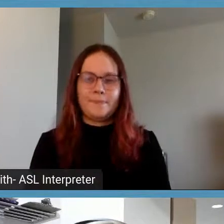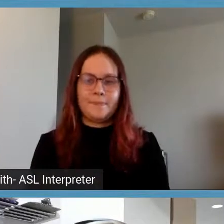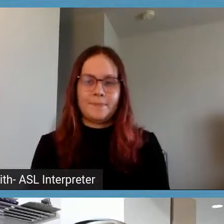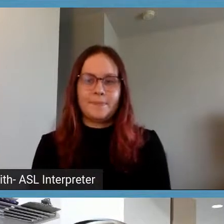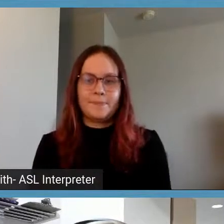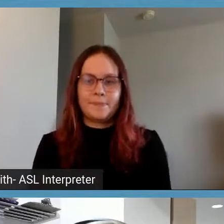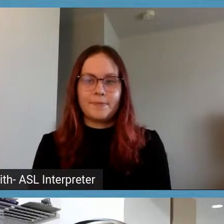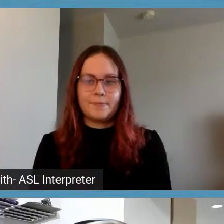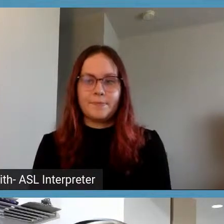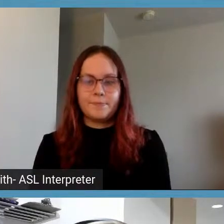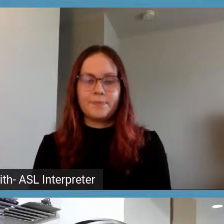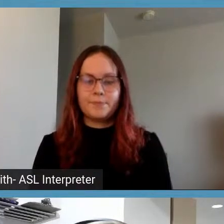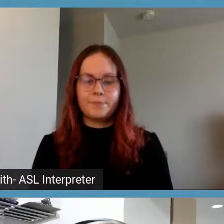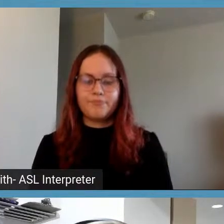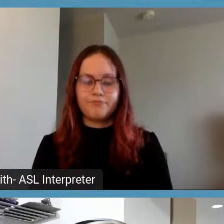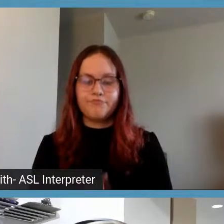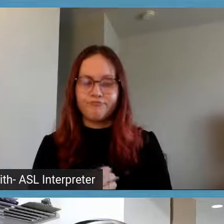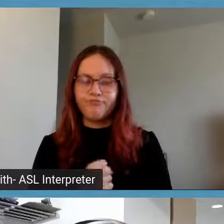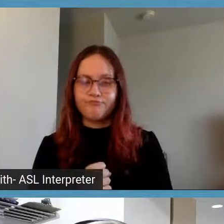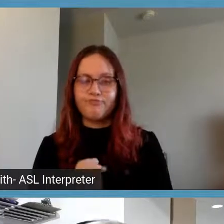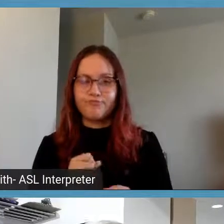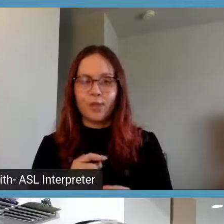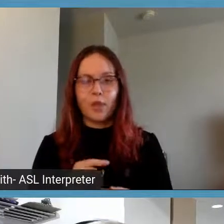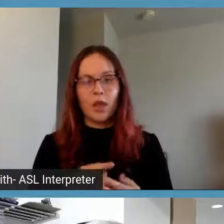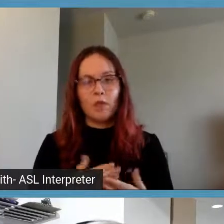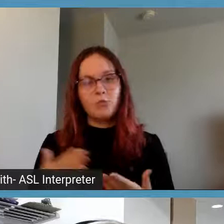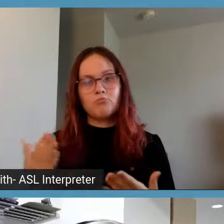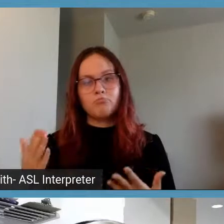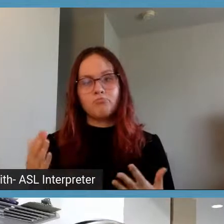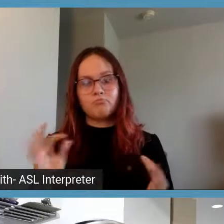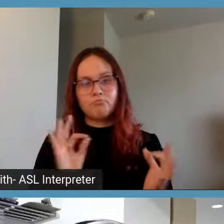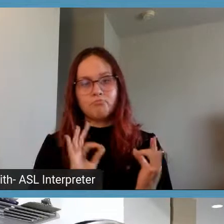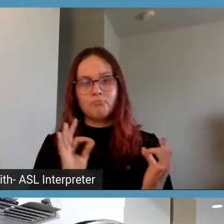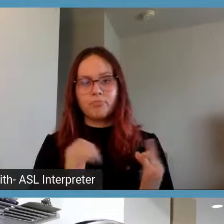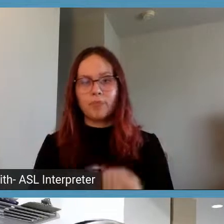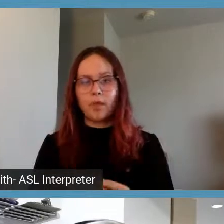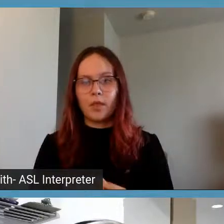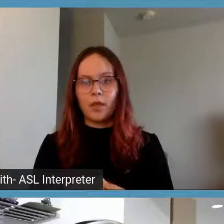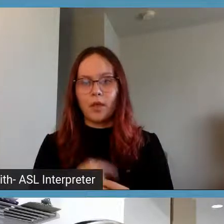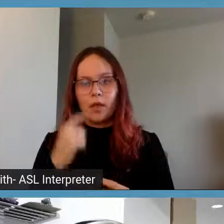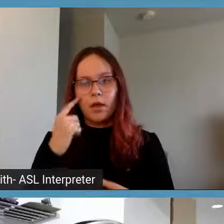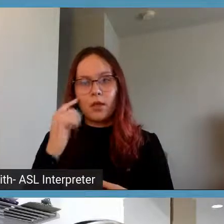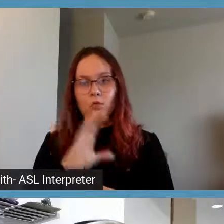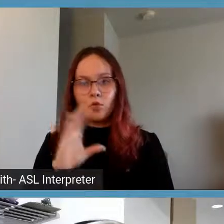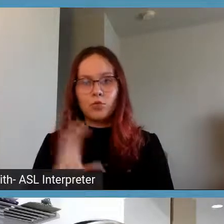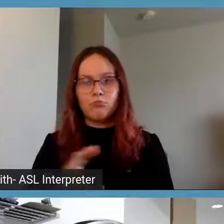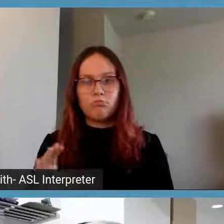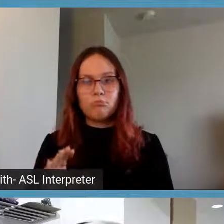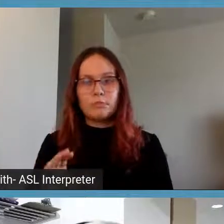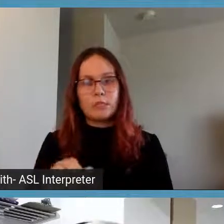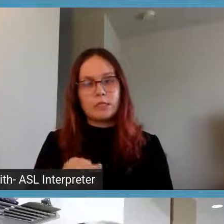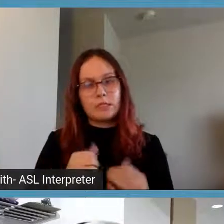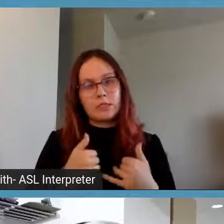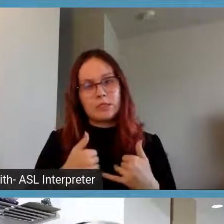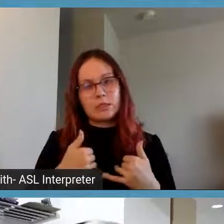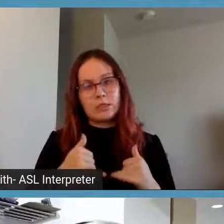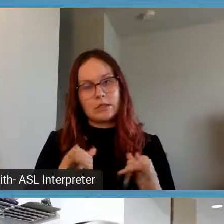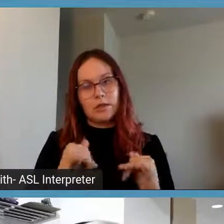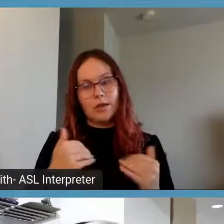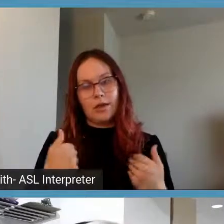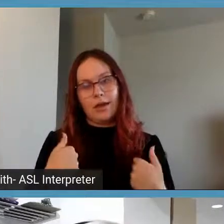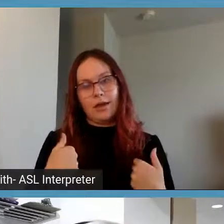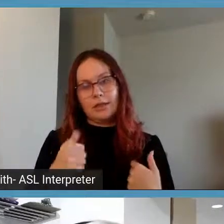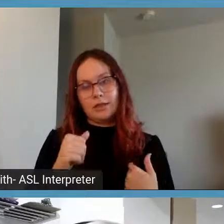And frankly, it's the same. You have to have a similar setup with the Zoom stuff. And I think having a partner, like at least one other person, I think